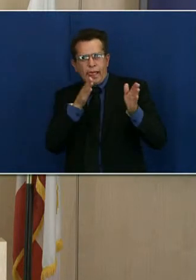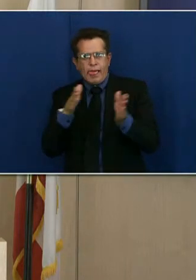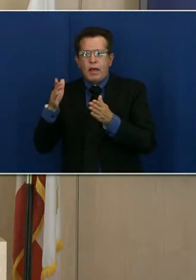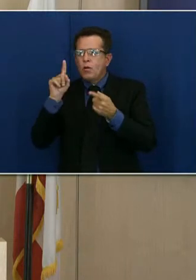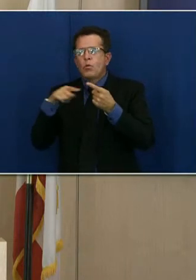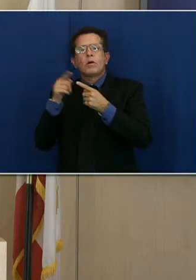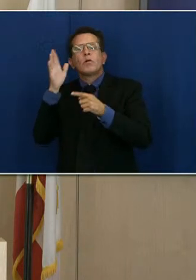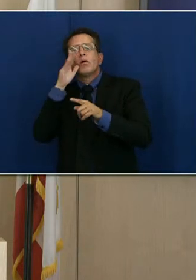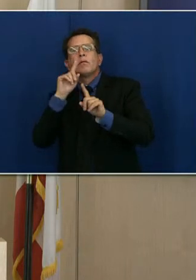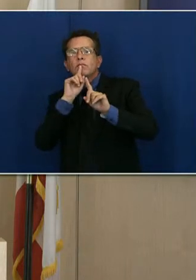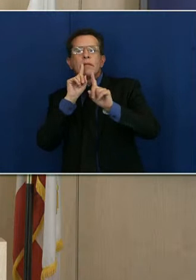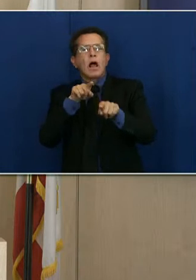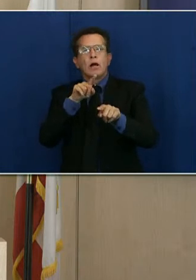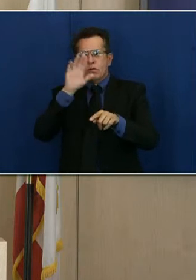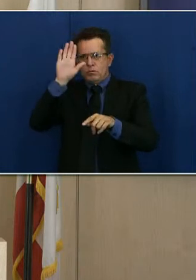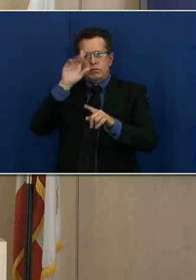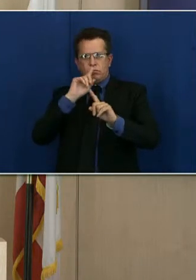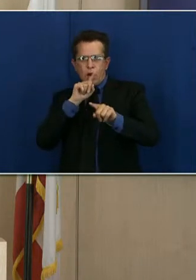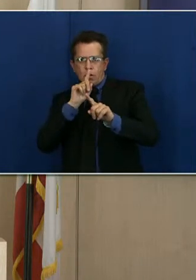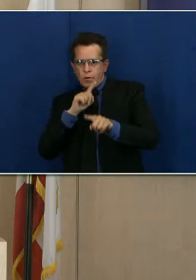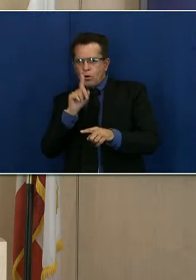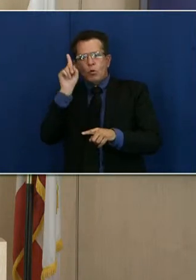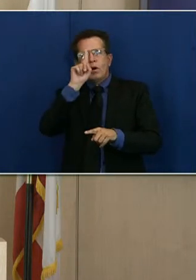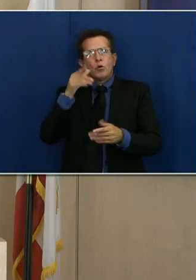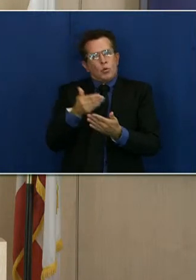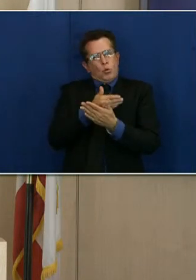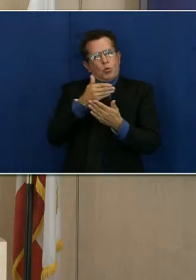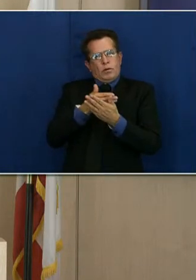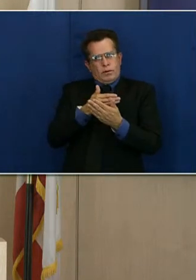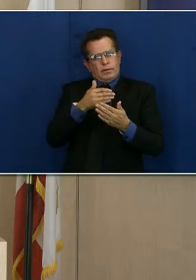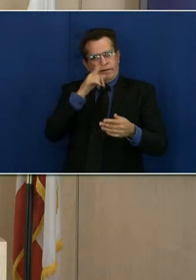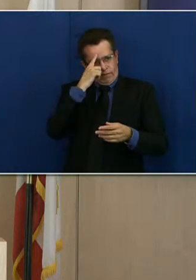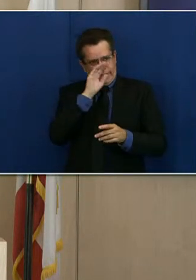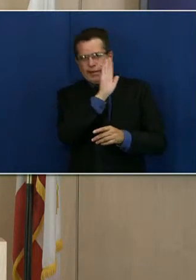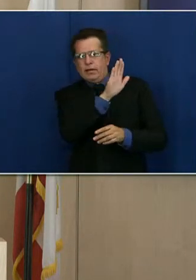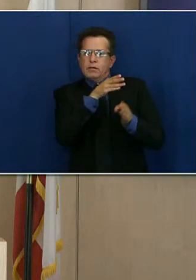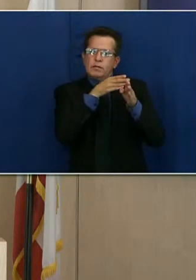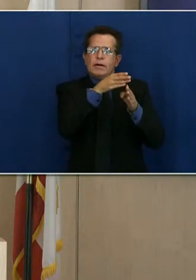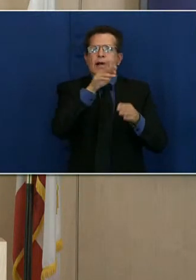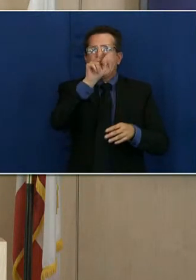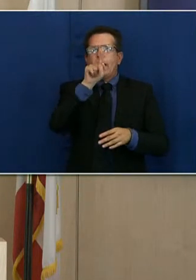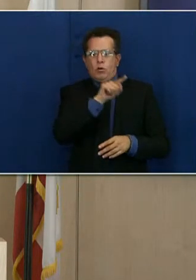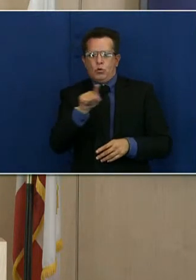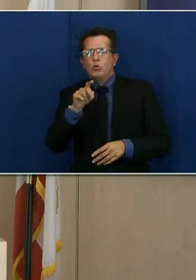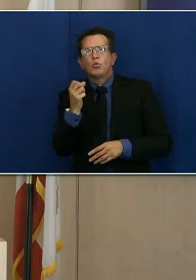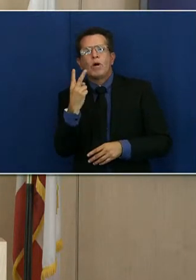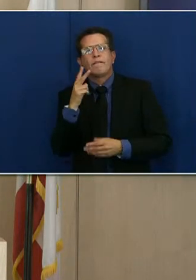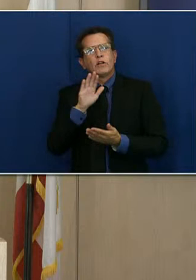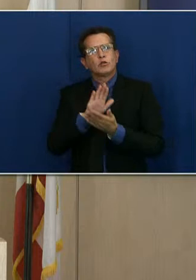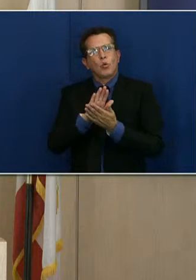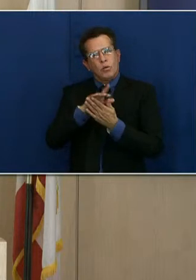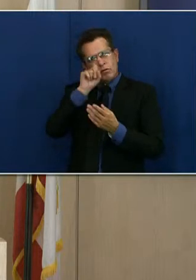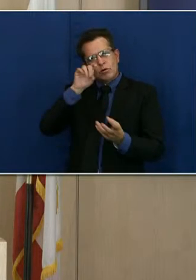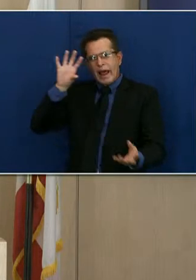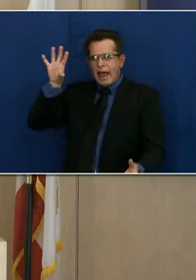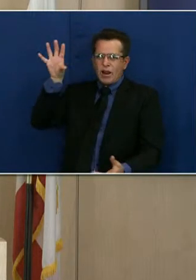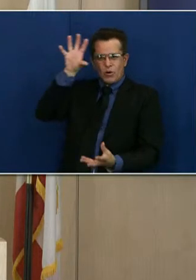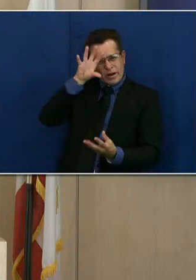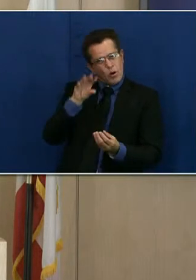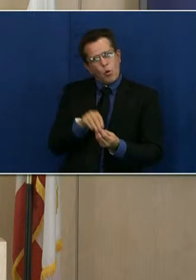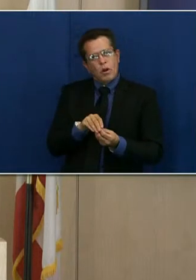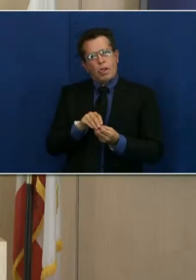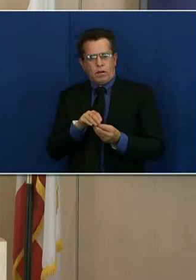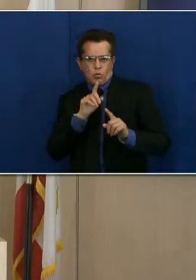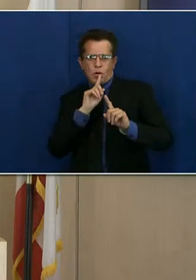sort of regular update on new cases in K-12 schools? Some kind of aggregated total would be nice, maybe in the daily reports